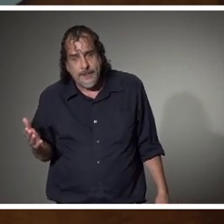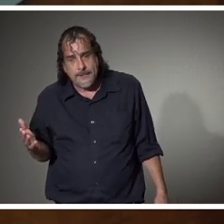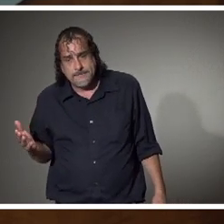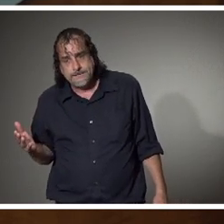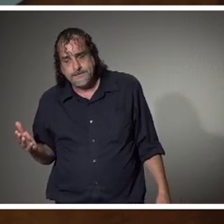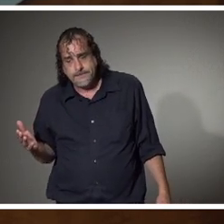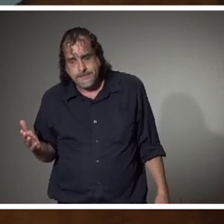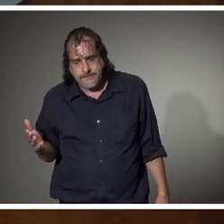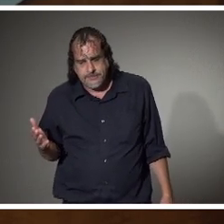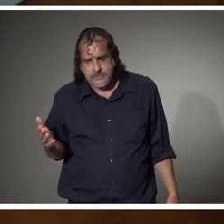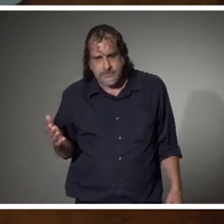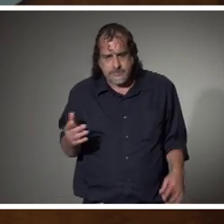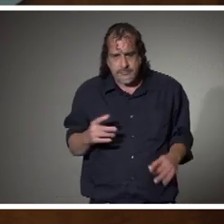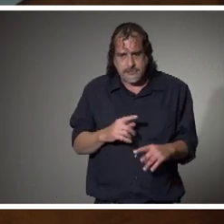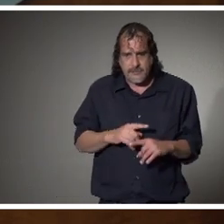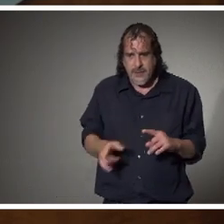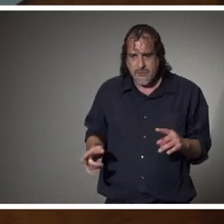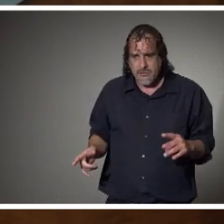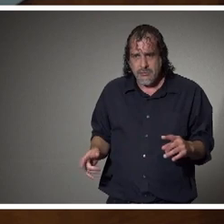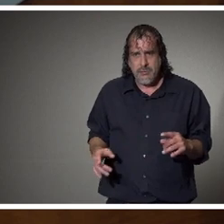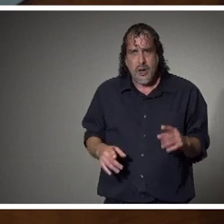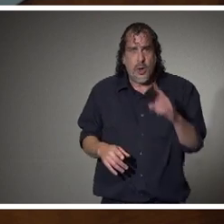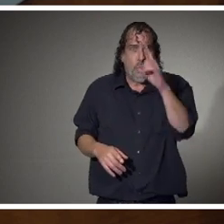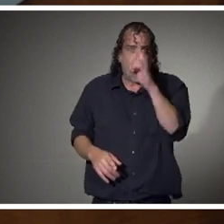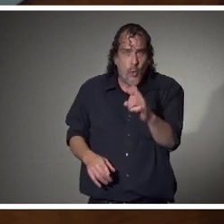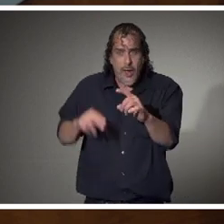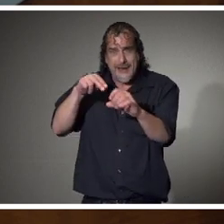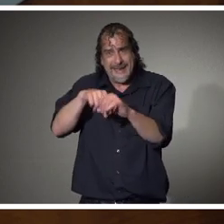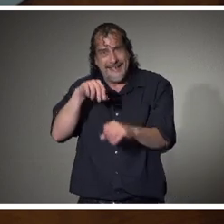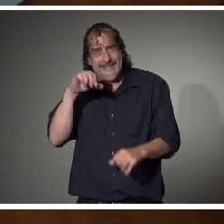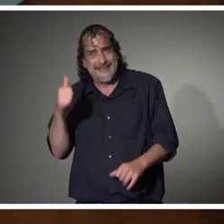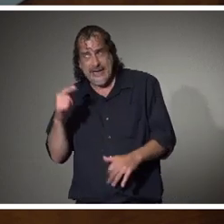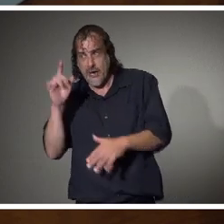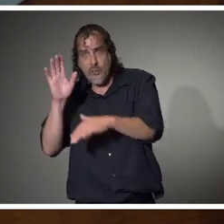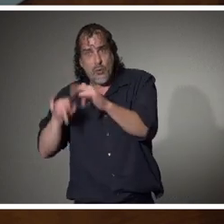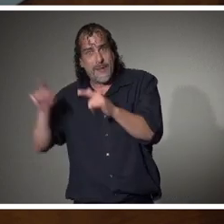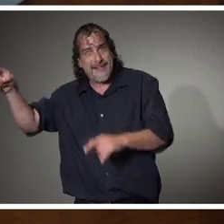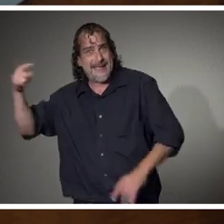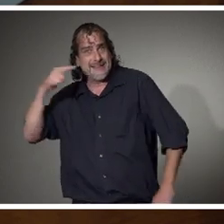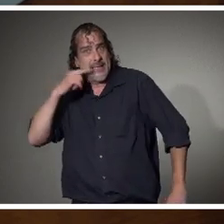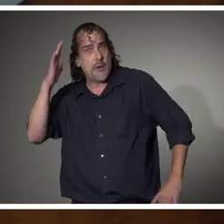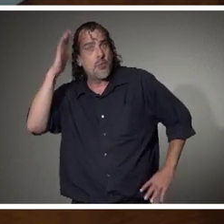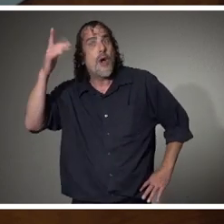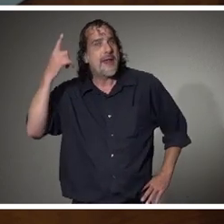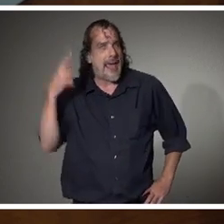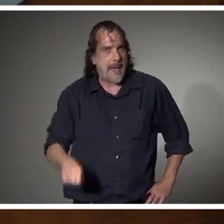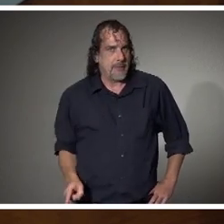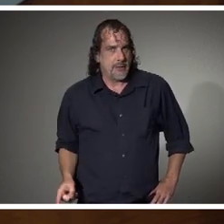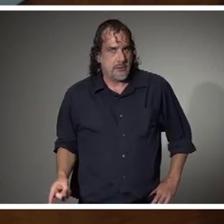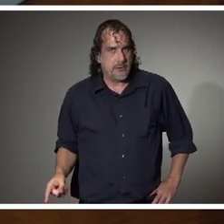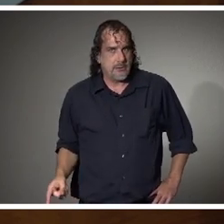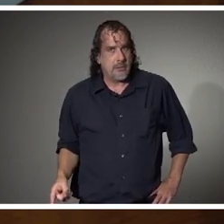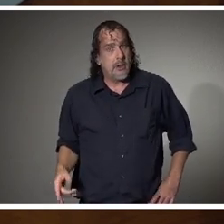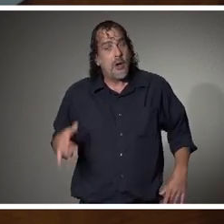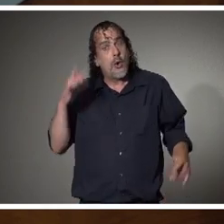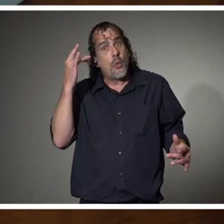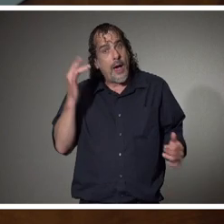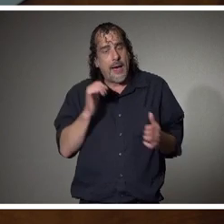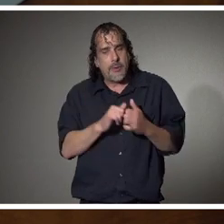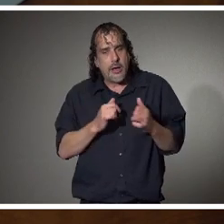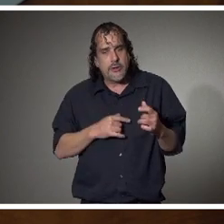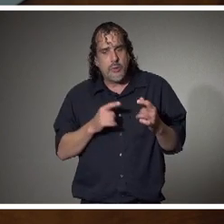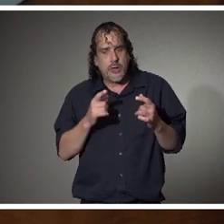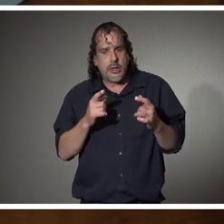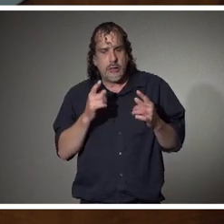less than 1 in 10 what was originally projected. And that's because we have managed through this in